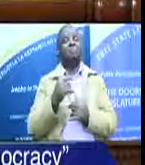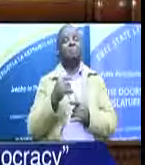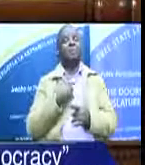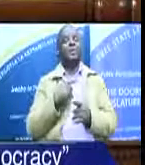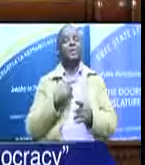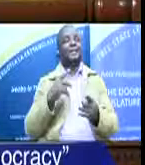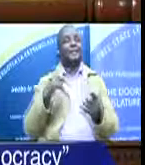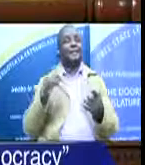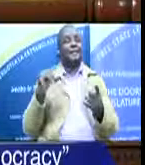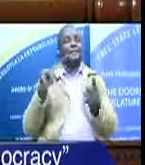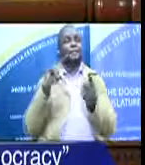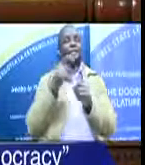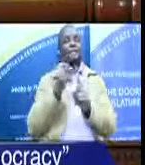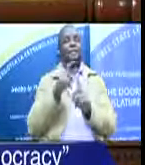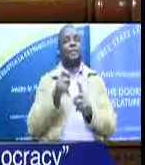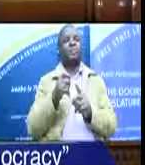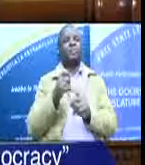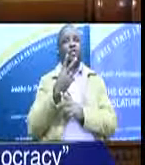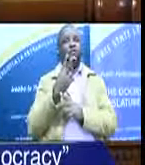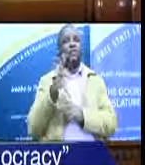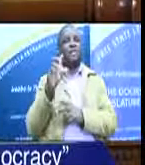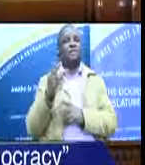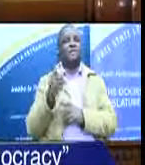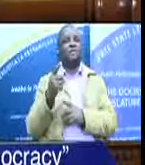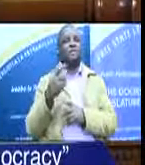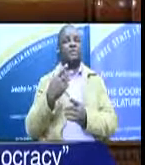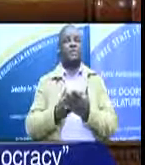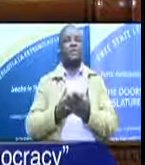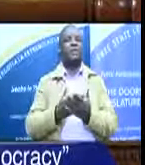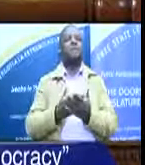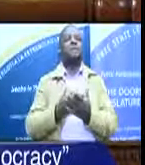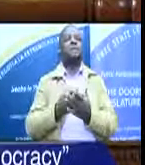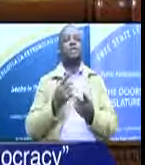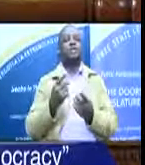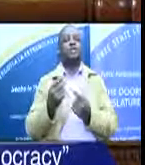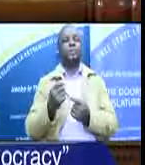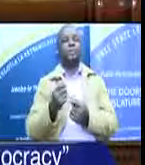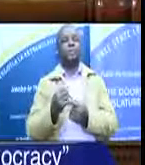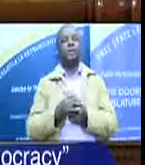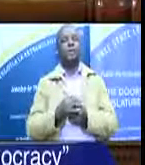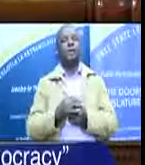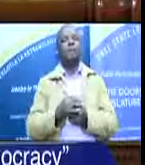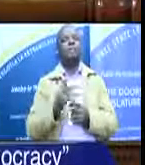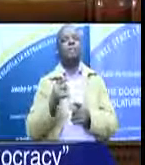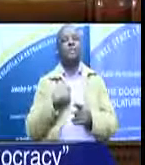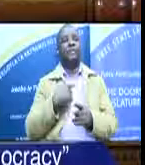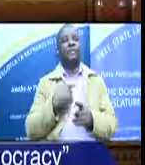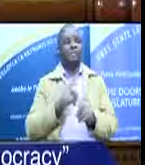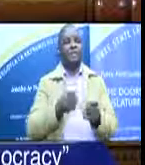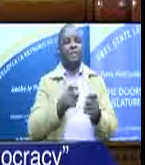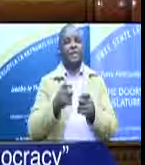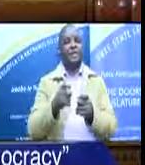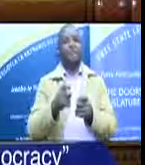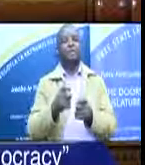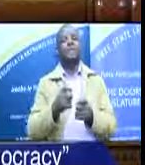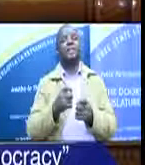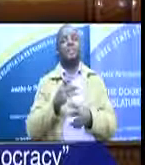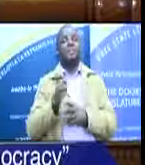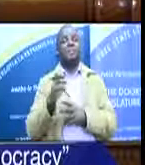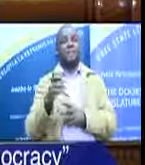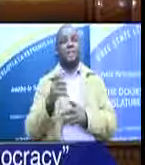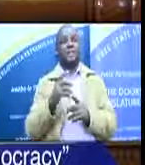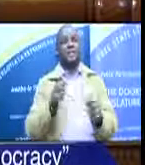the 270 that are required to provide an agile, responsive and effective